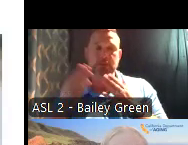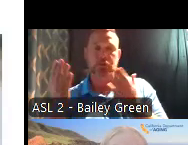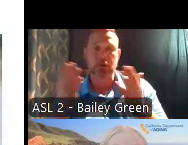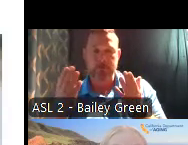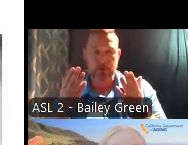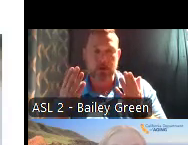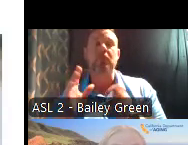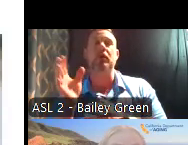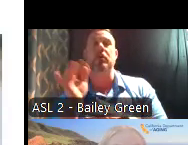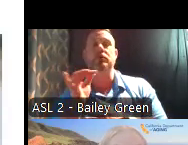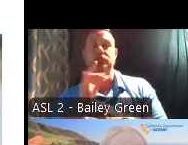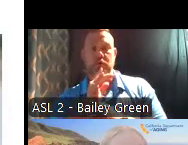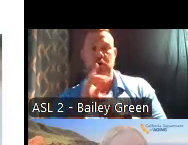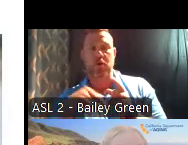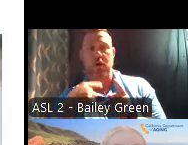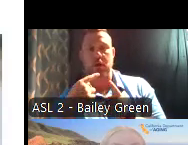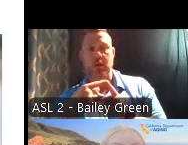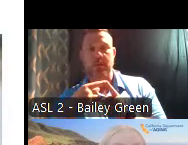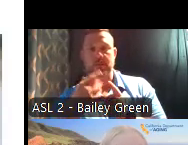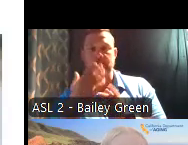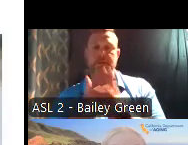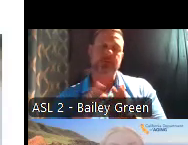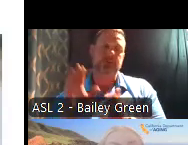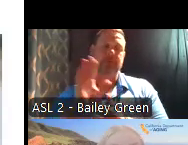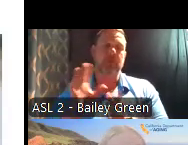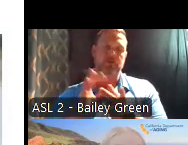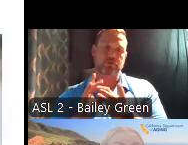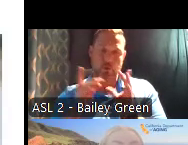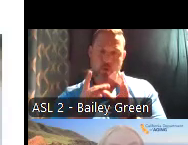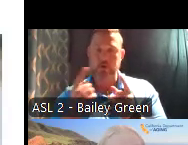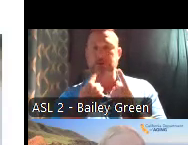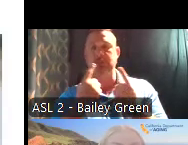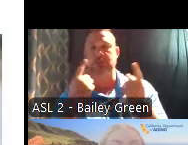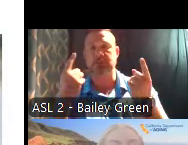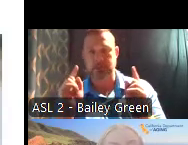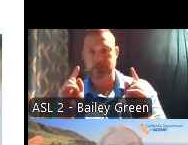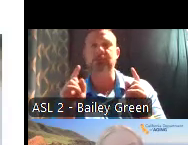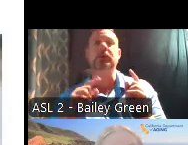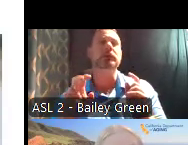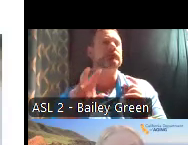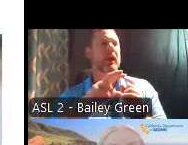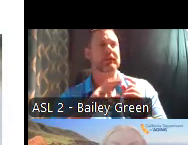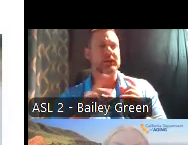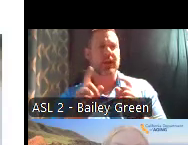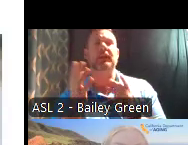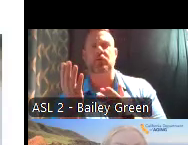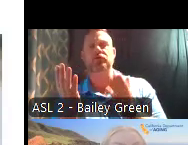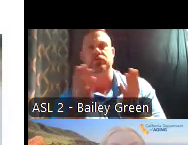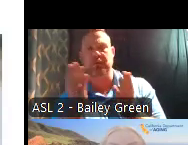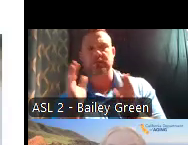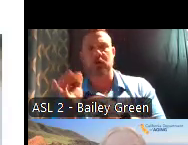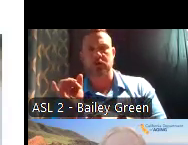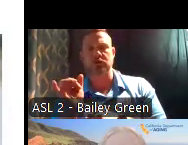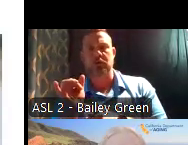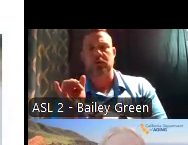to also talk about some of their stories and successes in navigating such services as well.